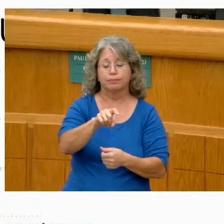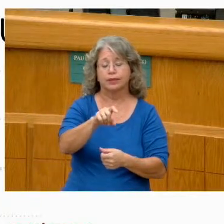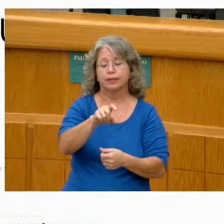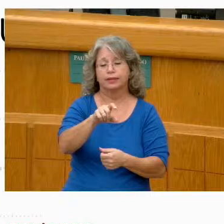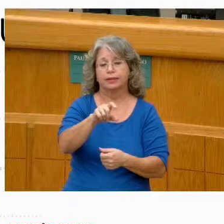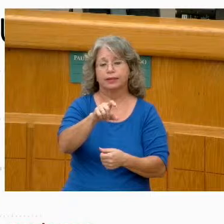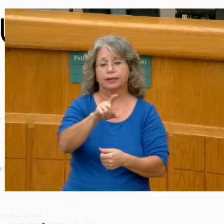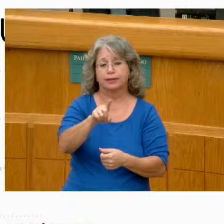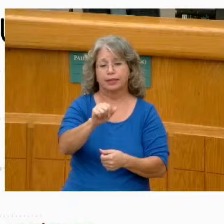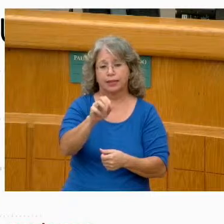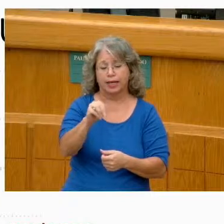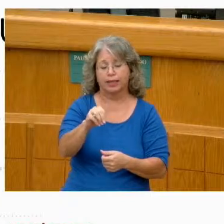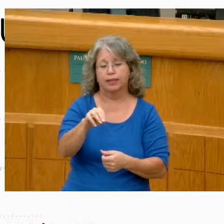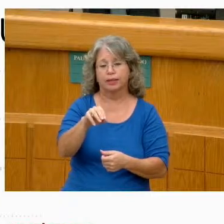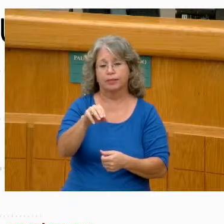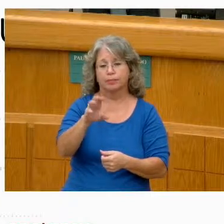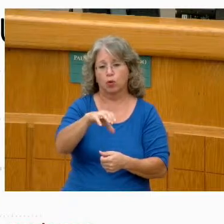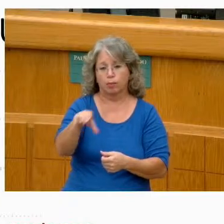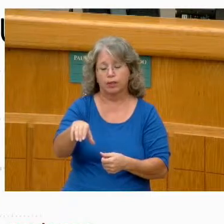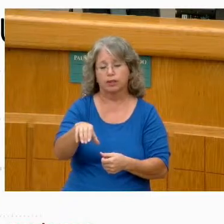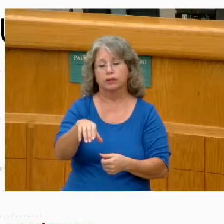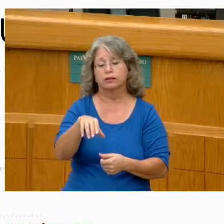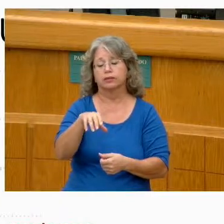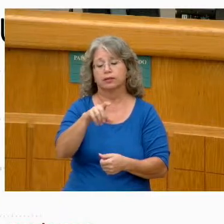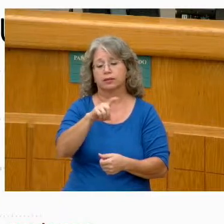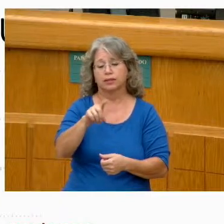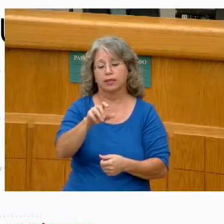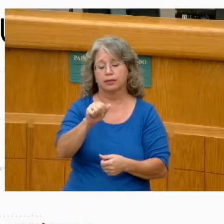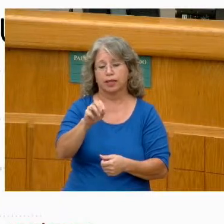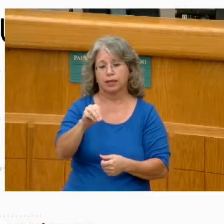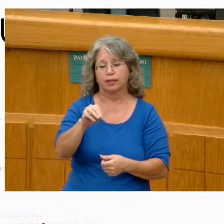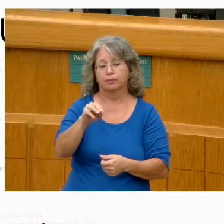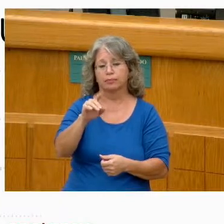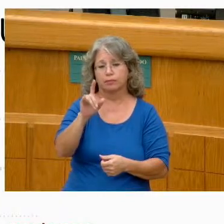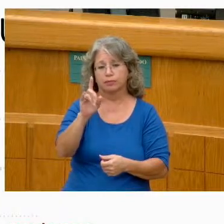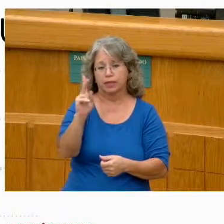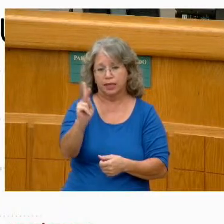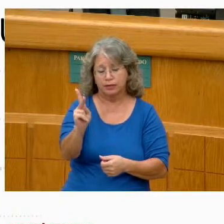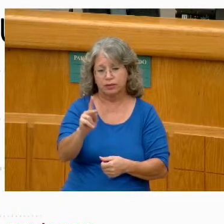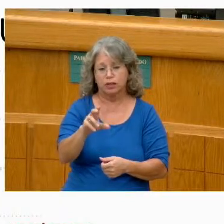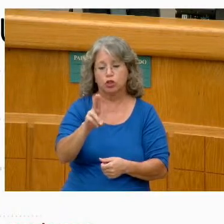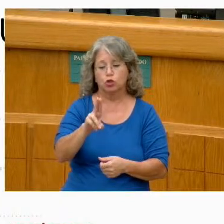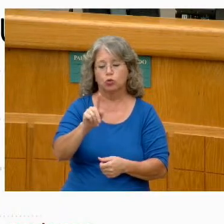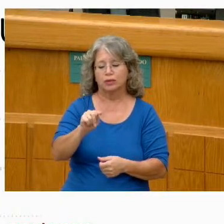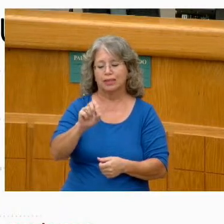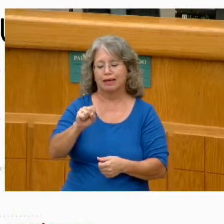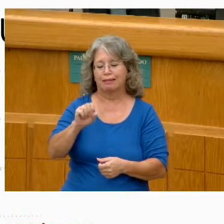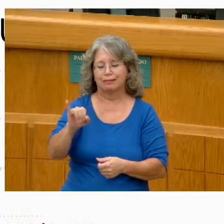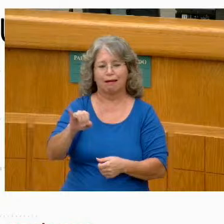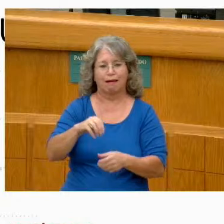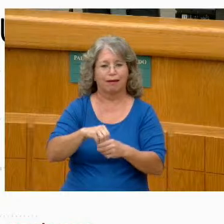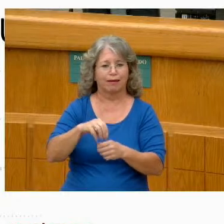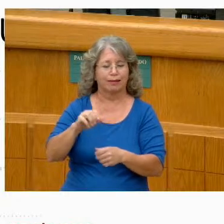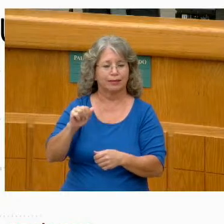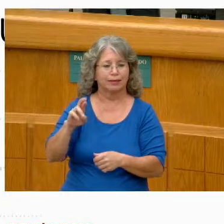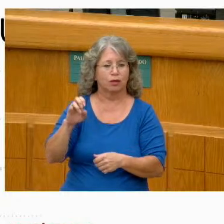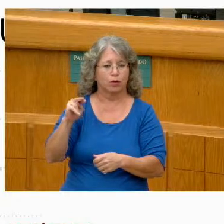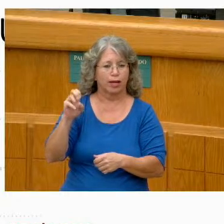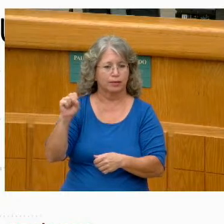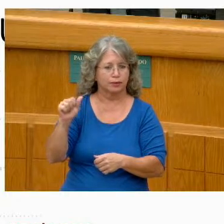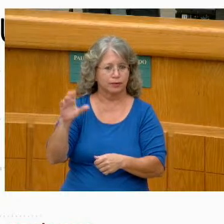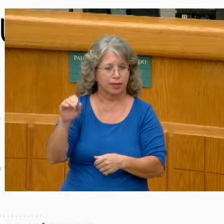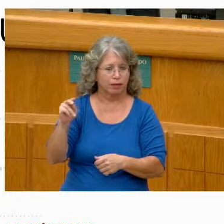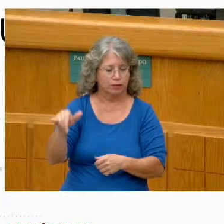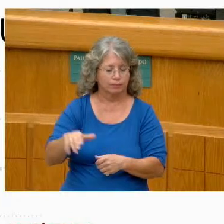Kingsville, and UTMSI out in Aransas. K through 12 has kind of been level over the